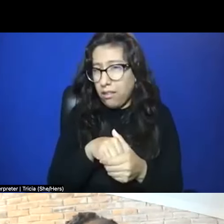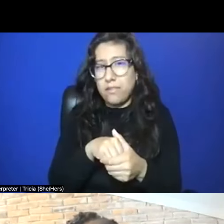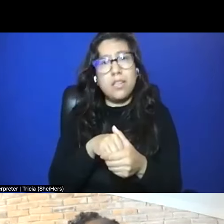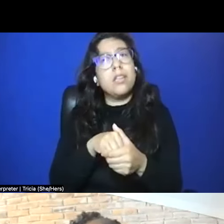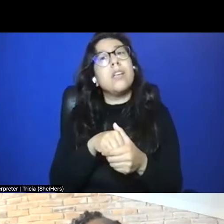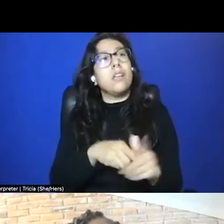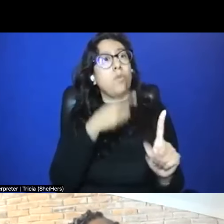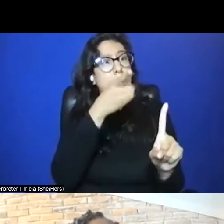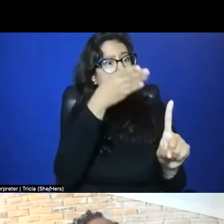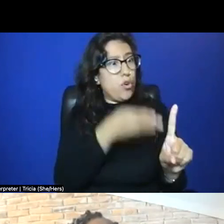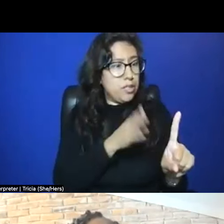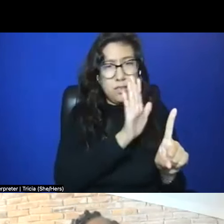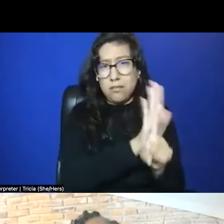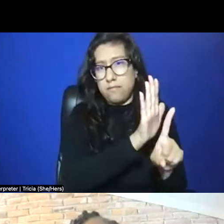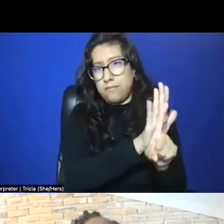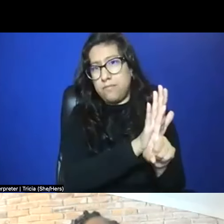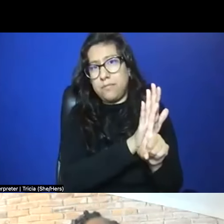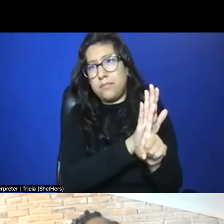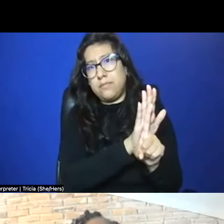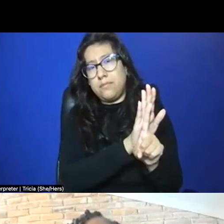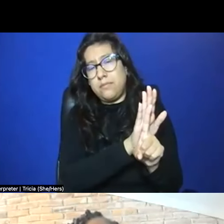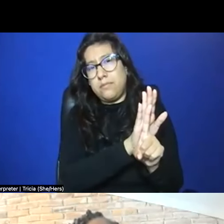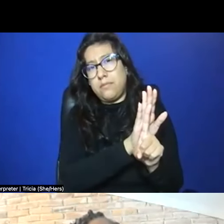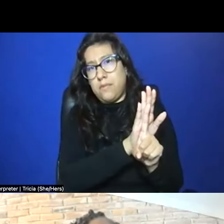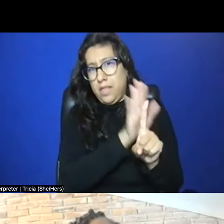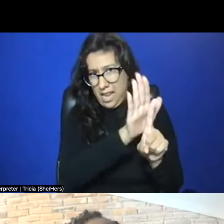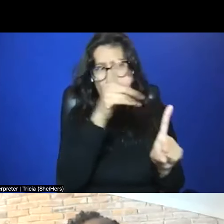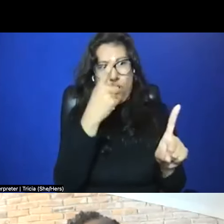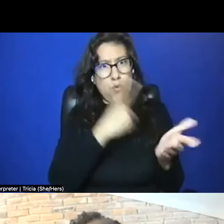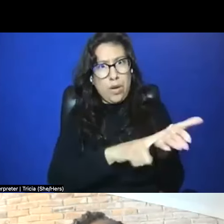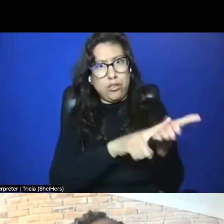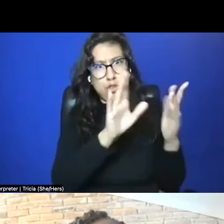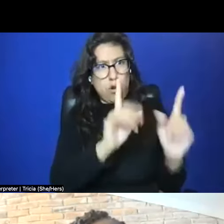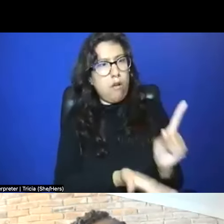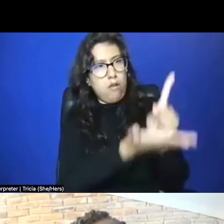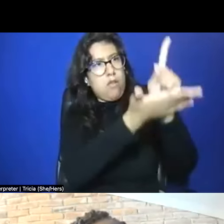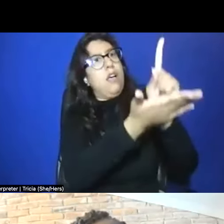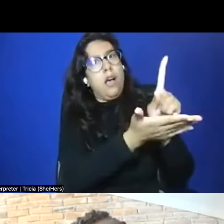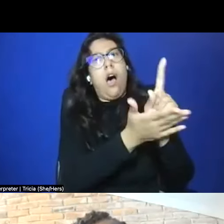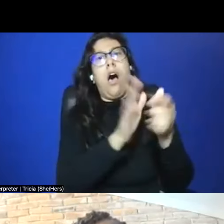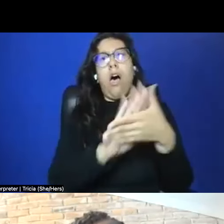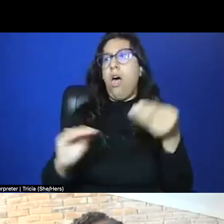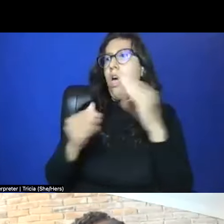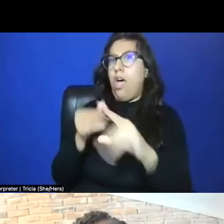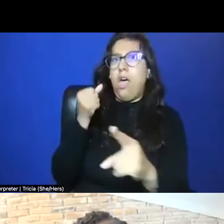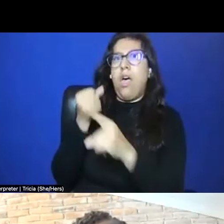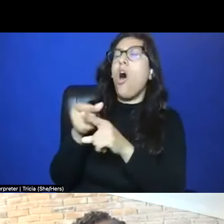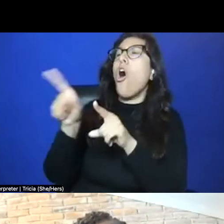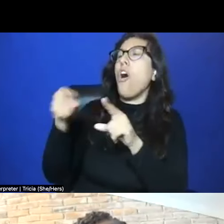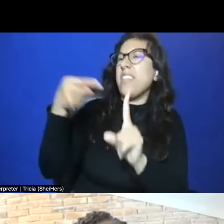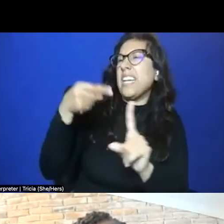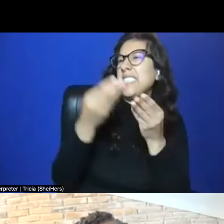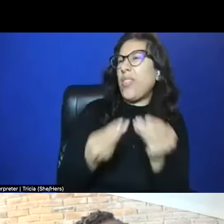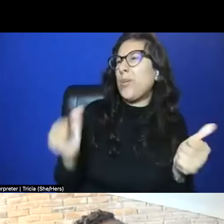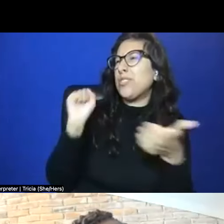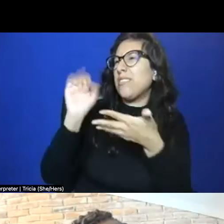one person, as the researcher dictating to other groups what the solutions or issues